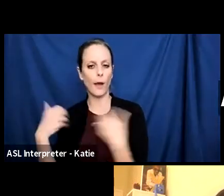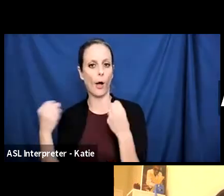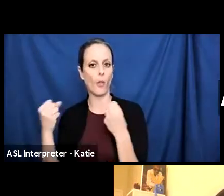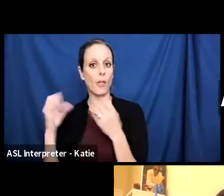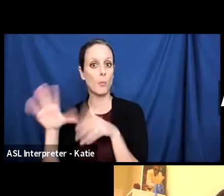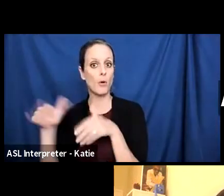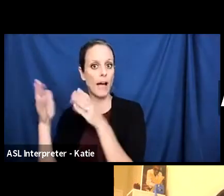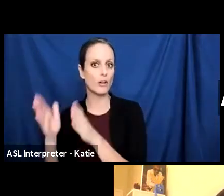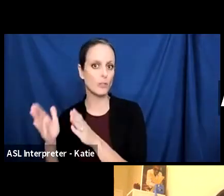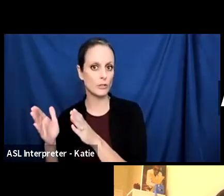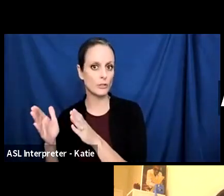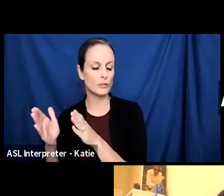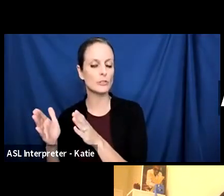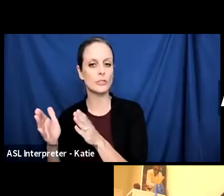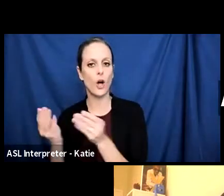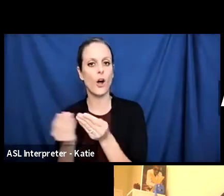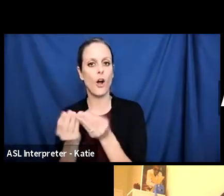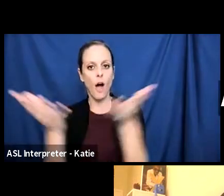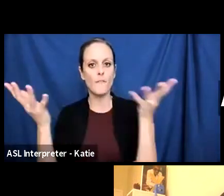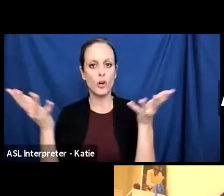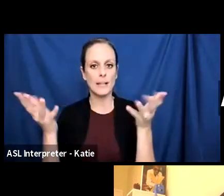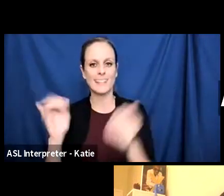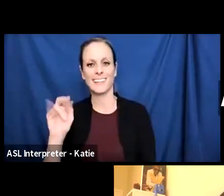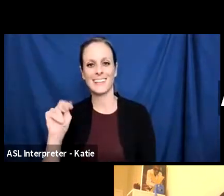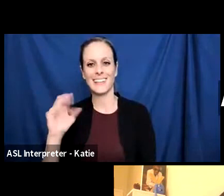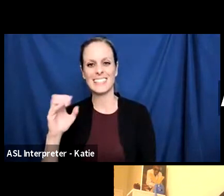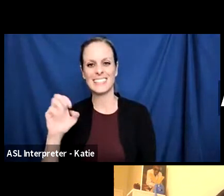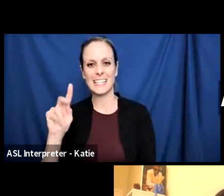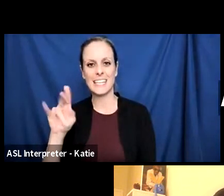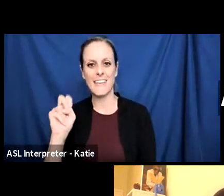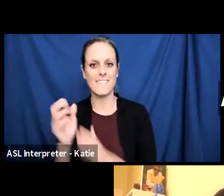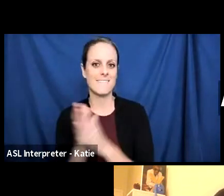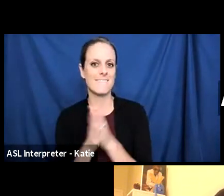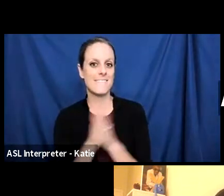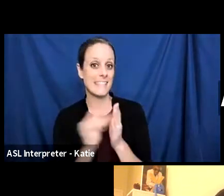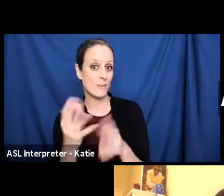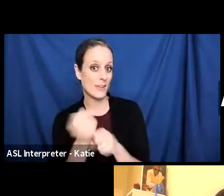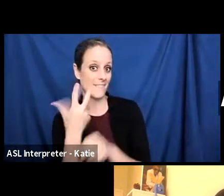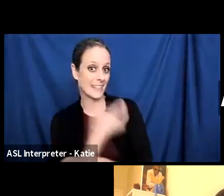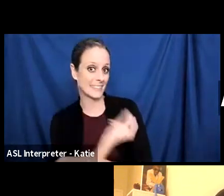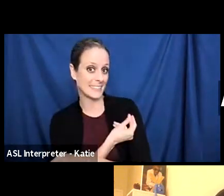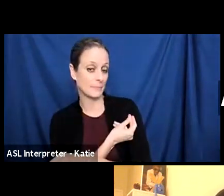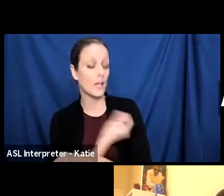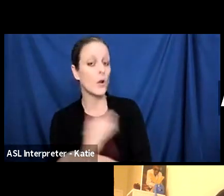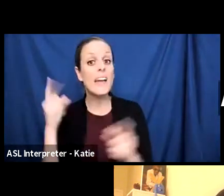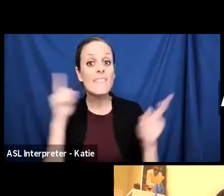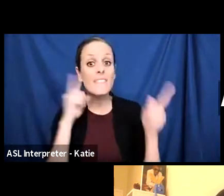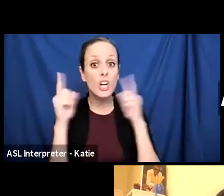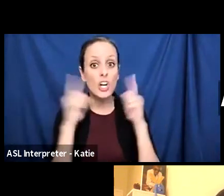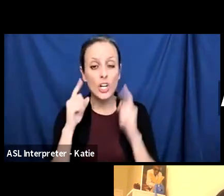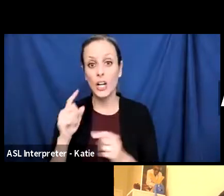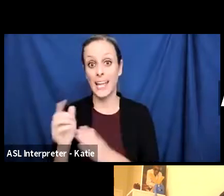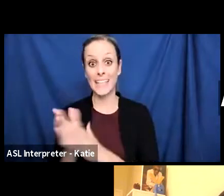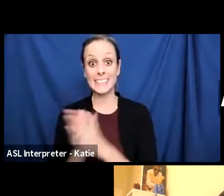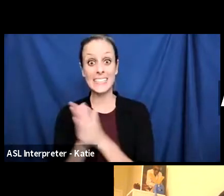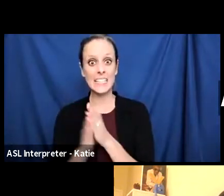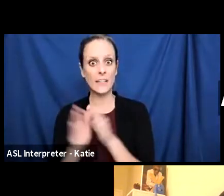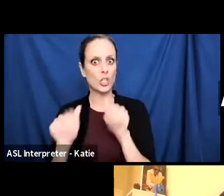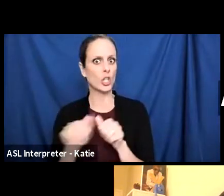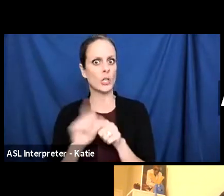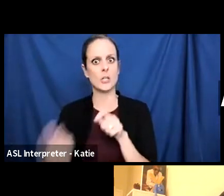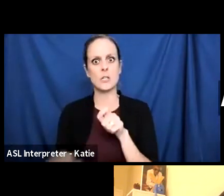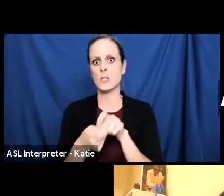rolling out incentives. And we have heard that the incentives could potentially backfire with